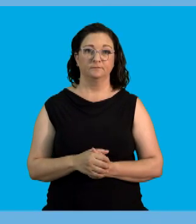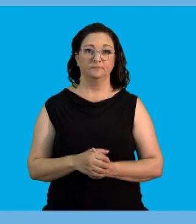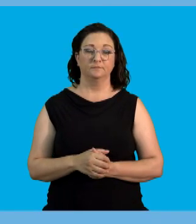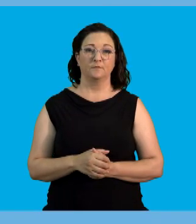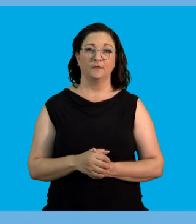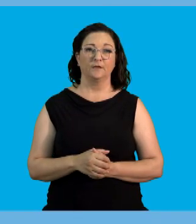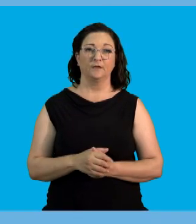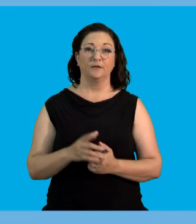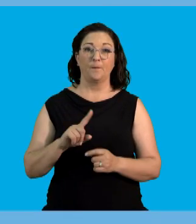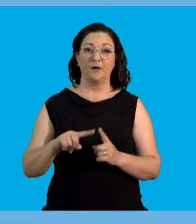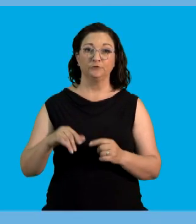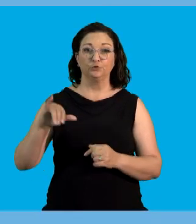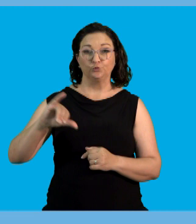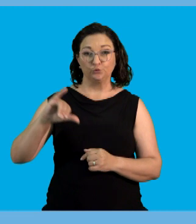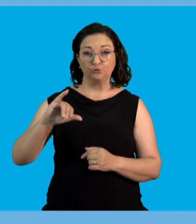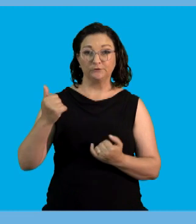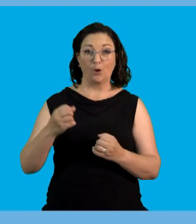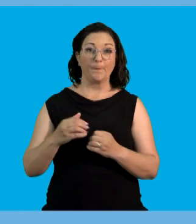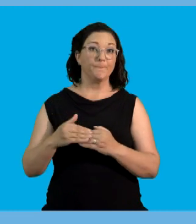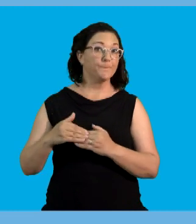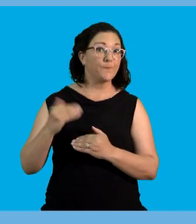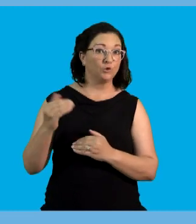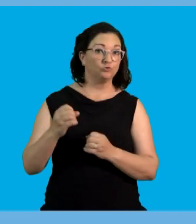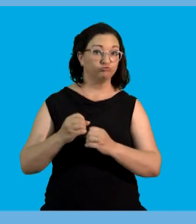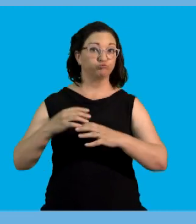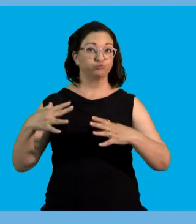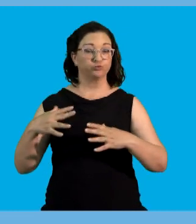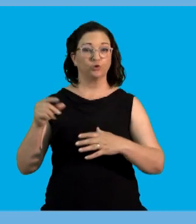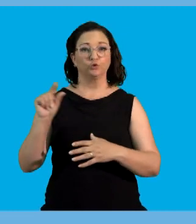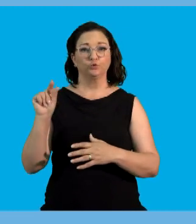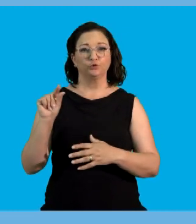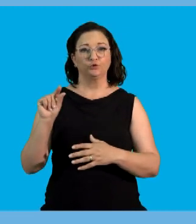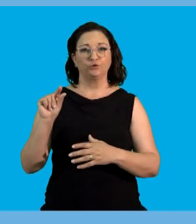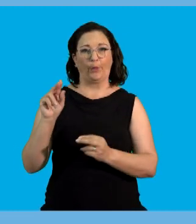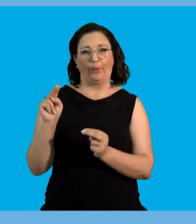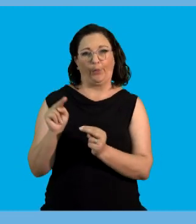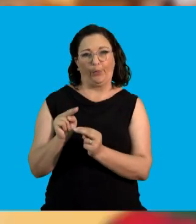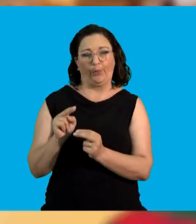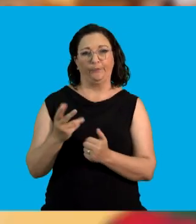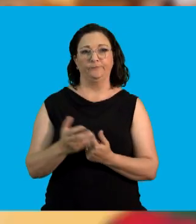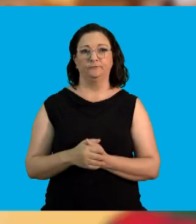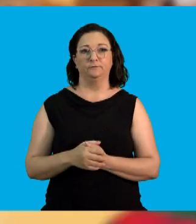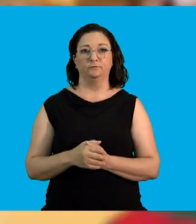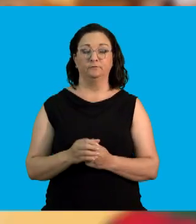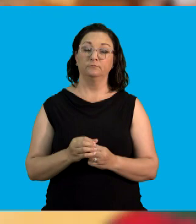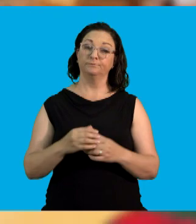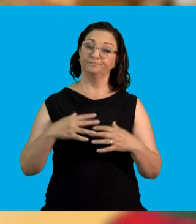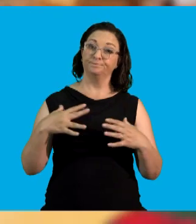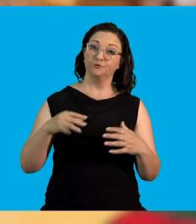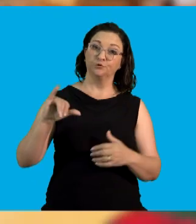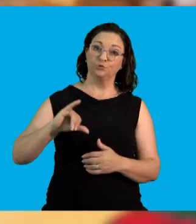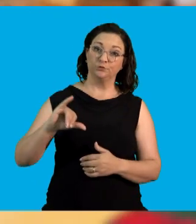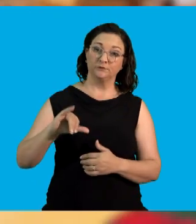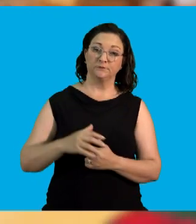we are asked that which material expands the most and which material expands the least. So which one has a larger expansion or a